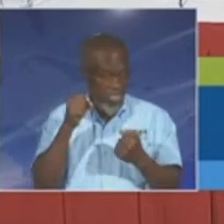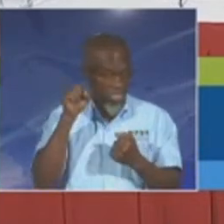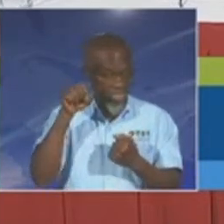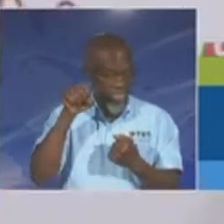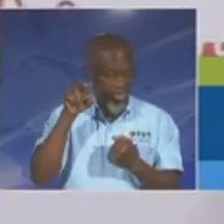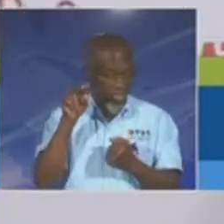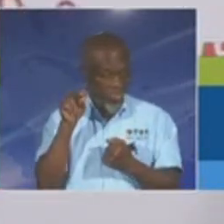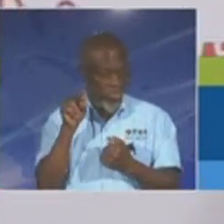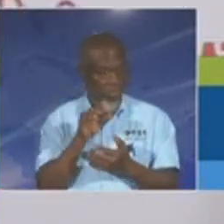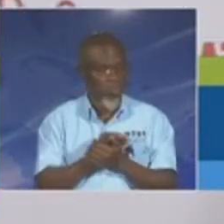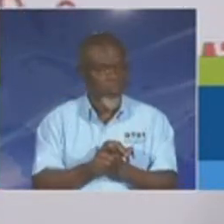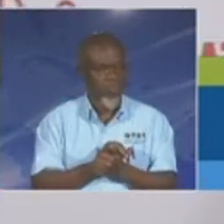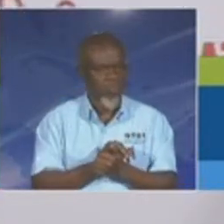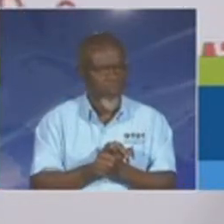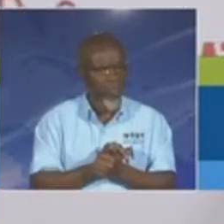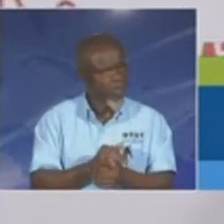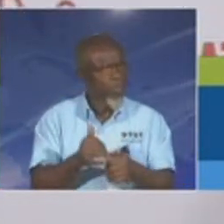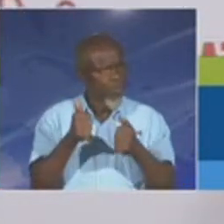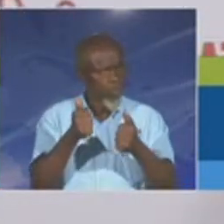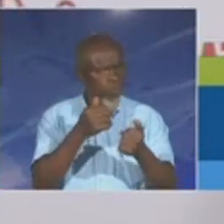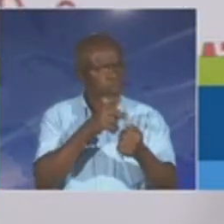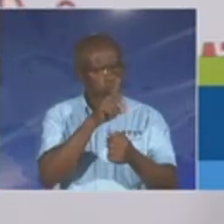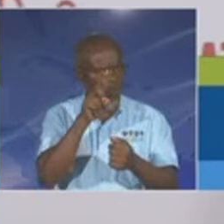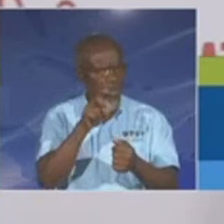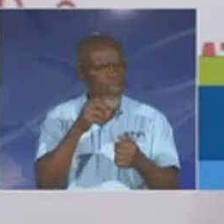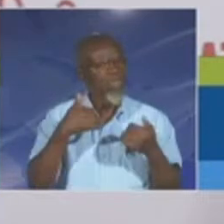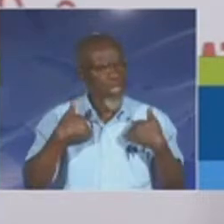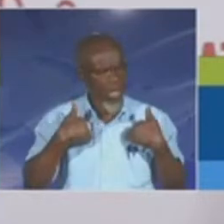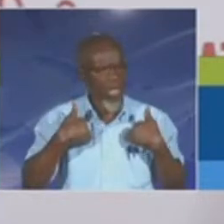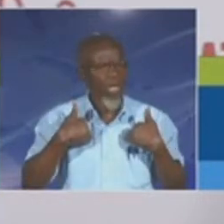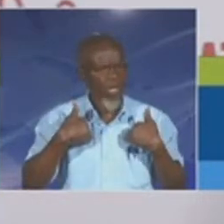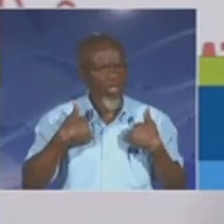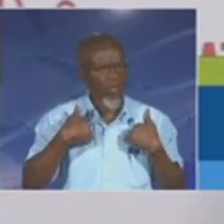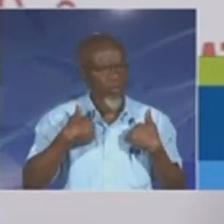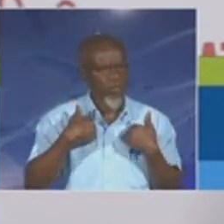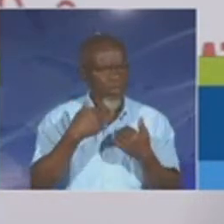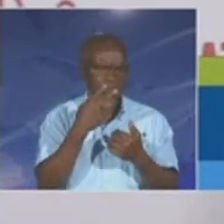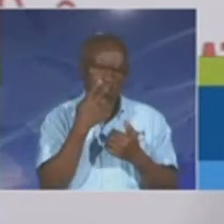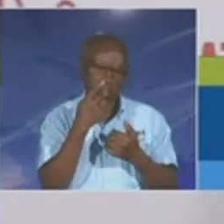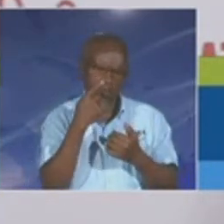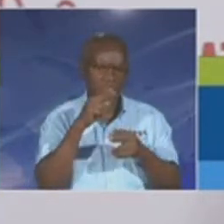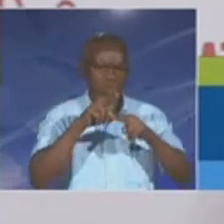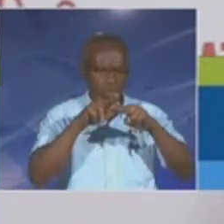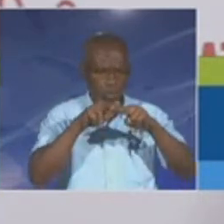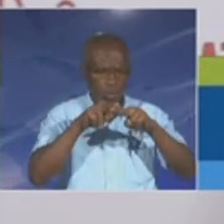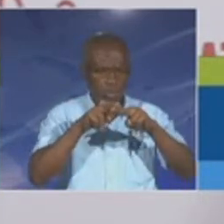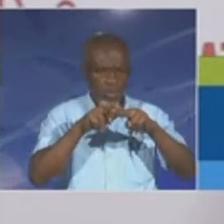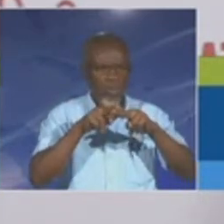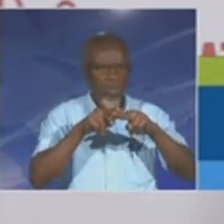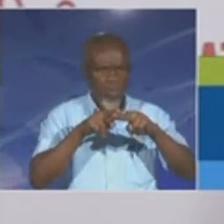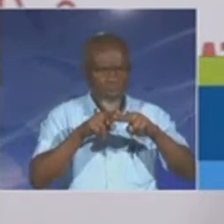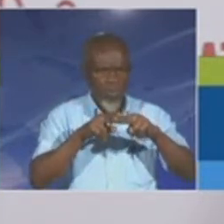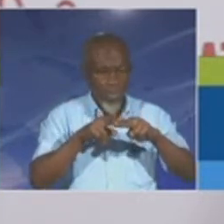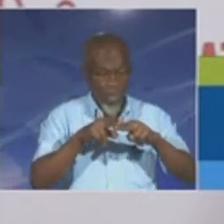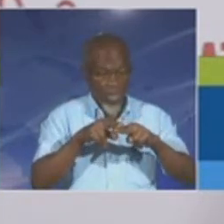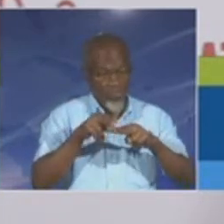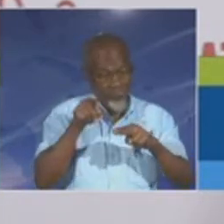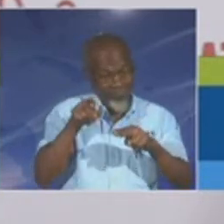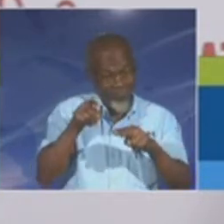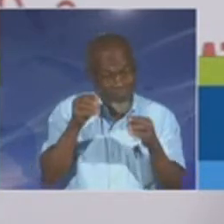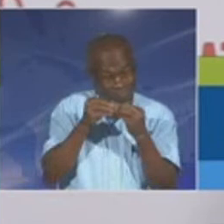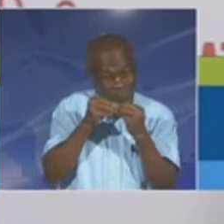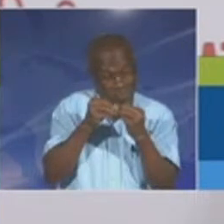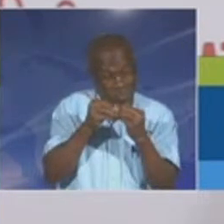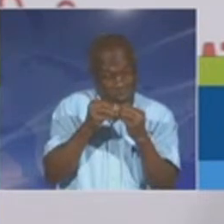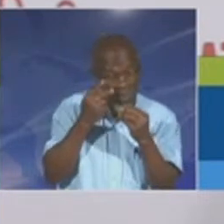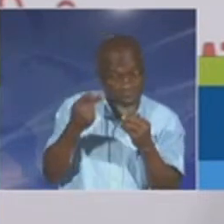an excellent question, Al. There is something called Himalaya salt, or the pink Himalaya salt. And the reason that has become a very popular salt